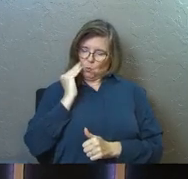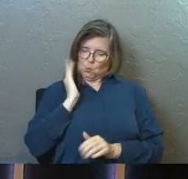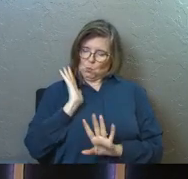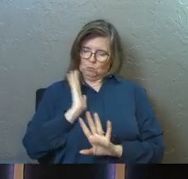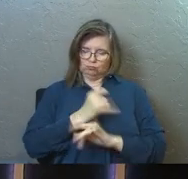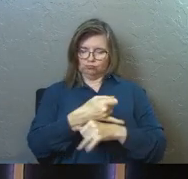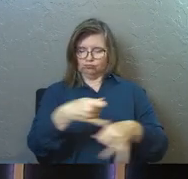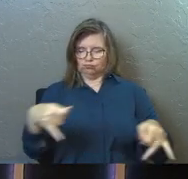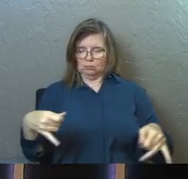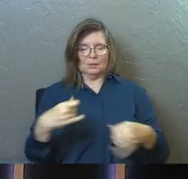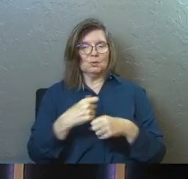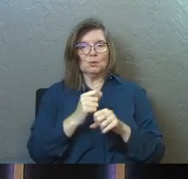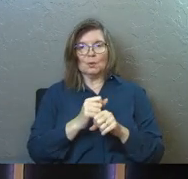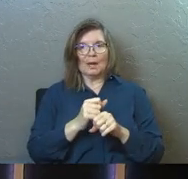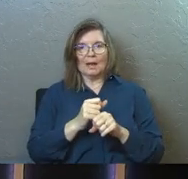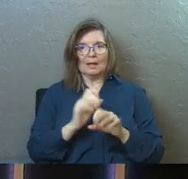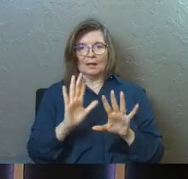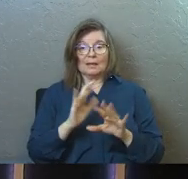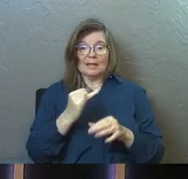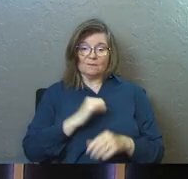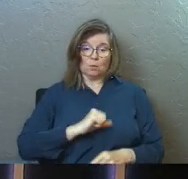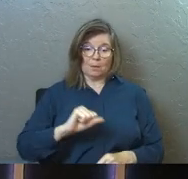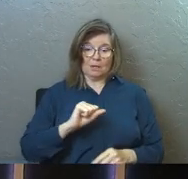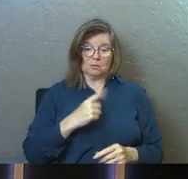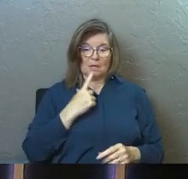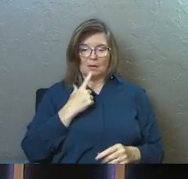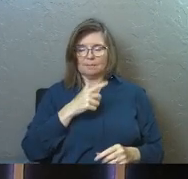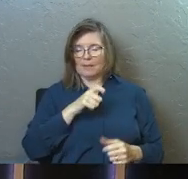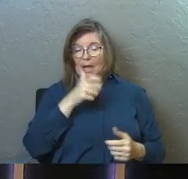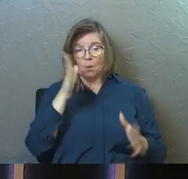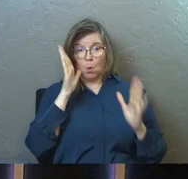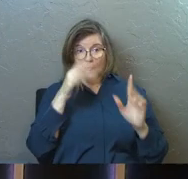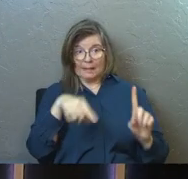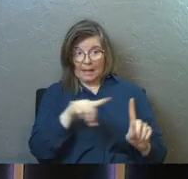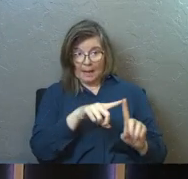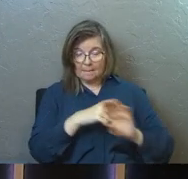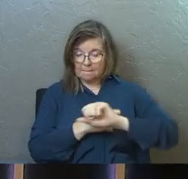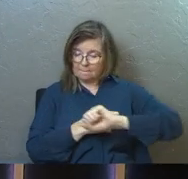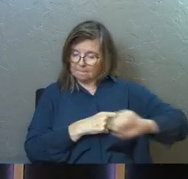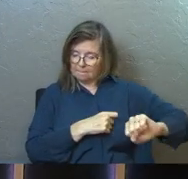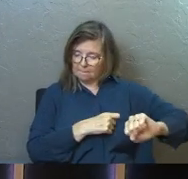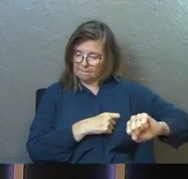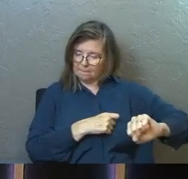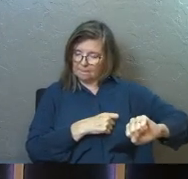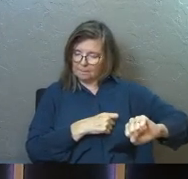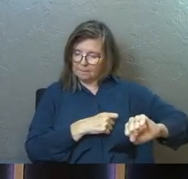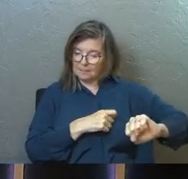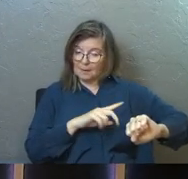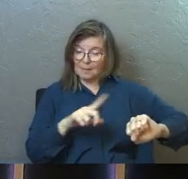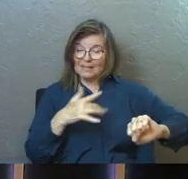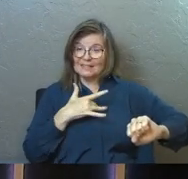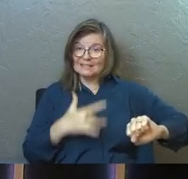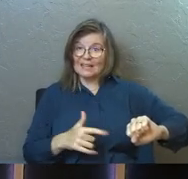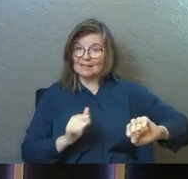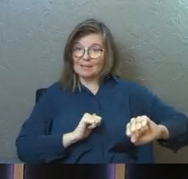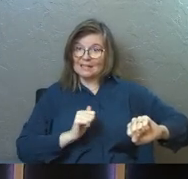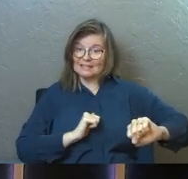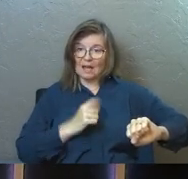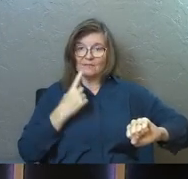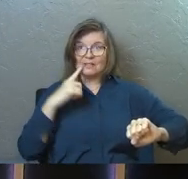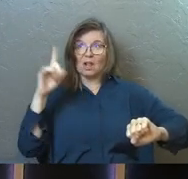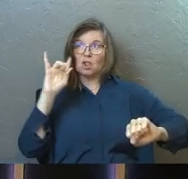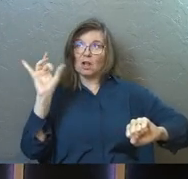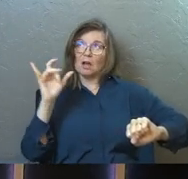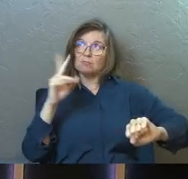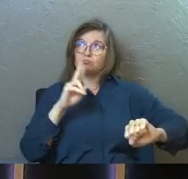create a vacuum. If you rebel against it, you say, I won't listen to them, what you'll do is you'll start to define for yourself what success looks